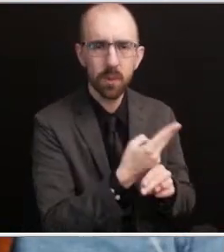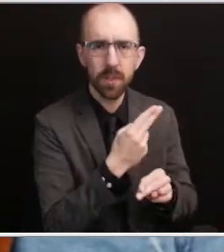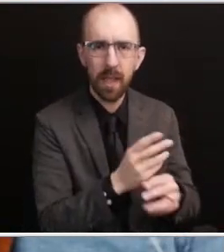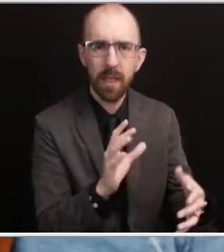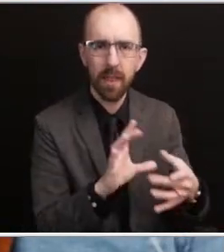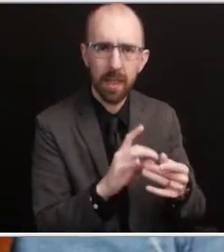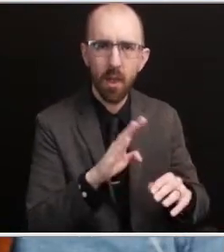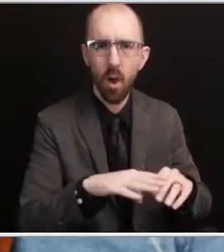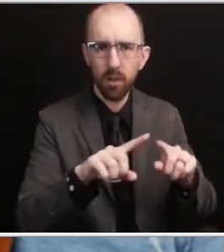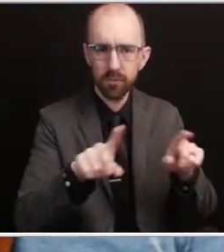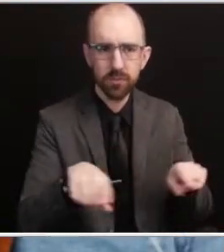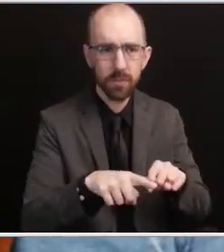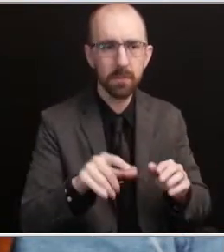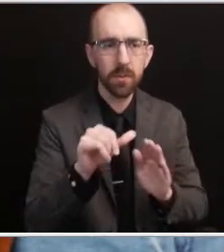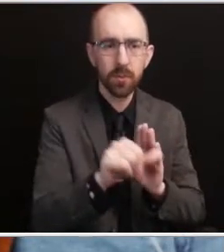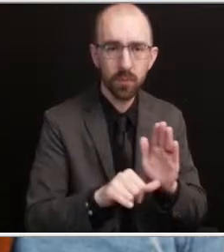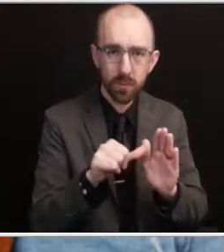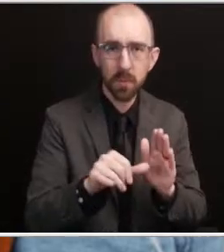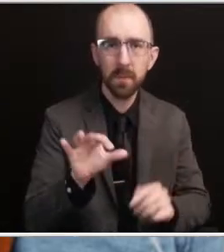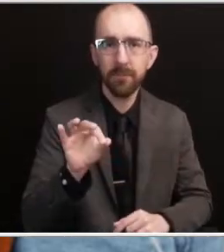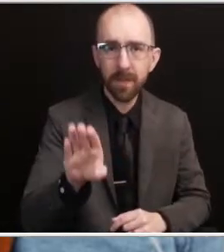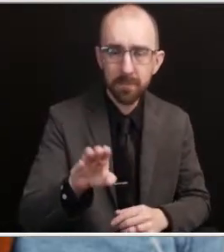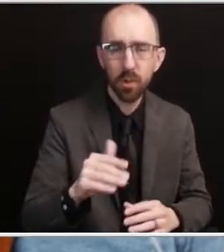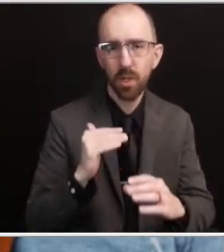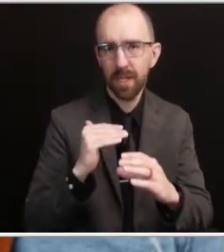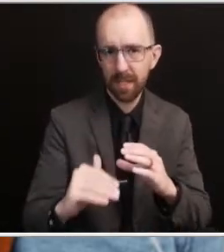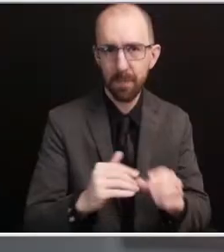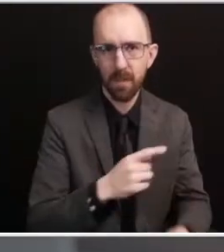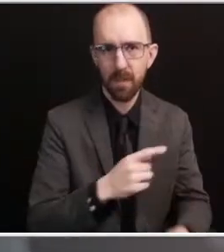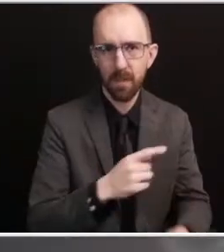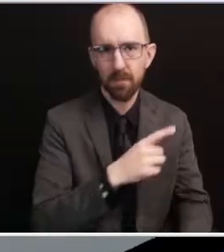YouTube, Facebook, or email the Medical News Network.